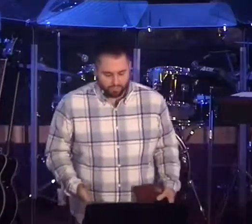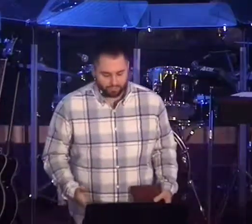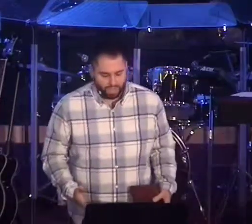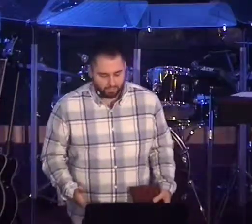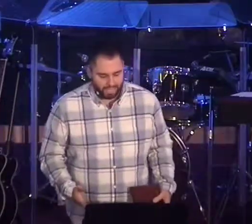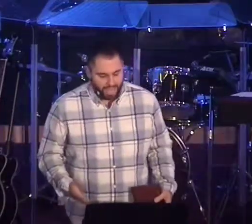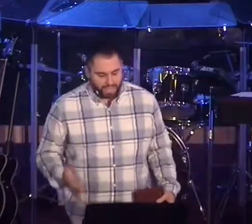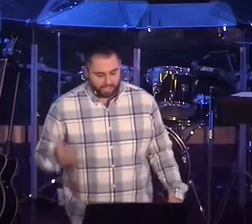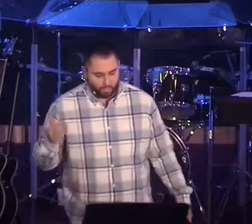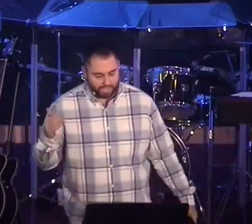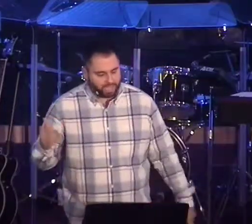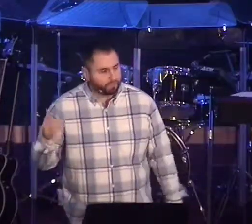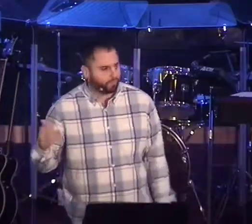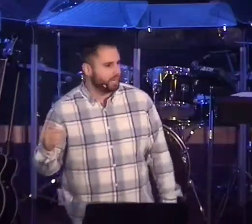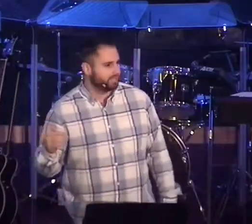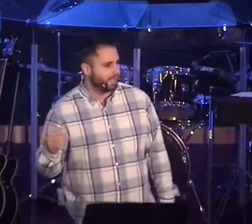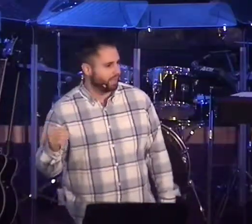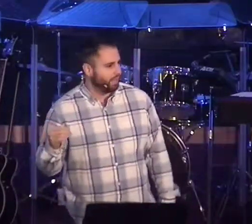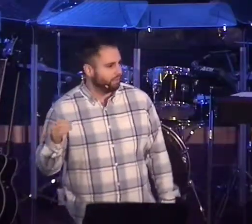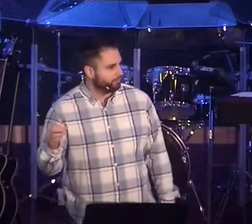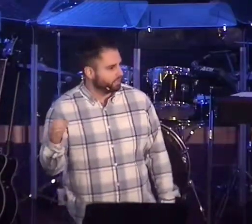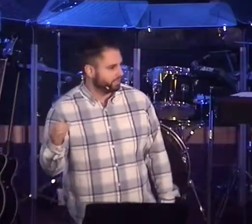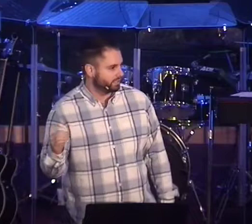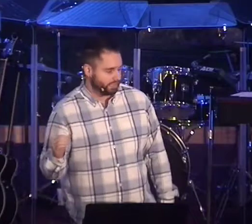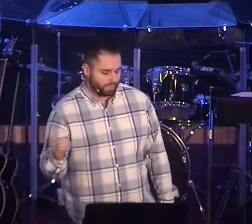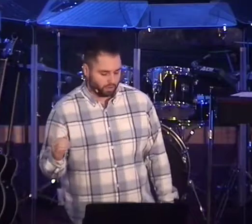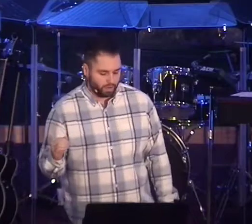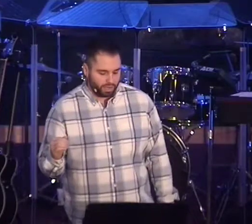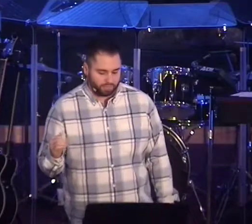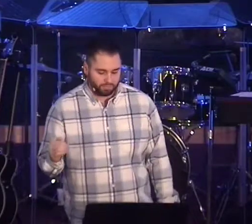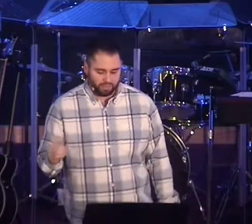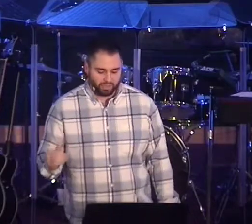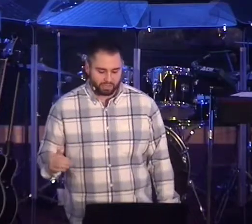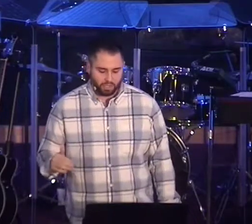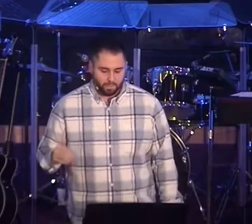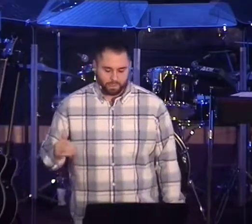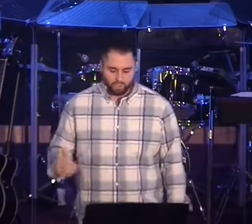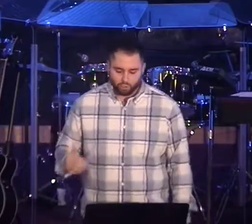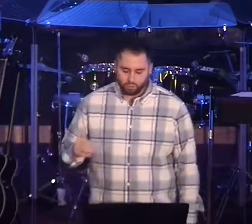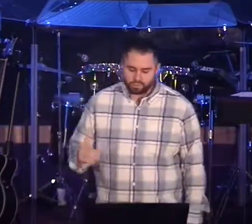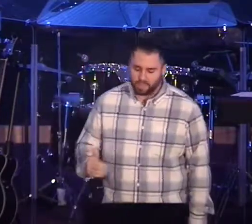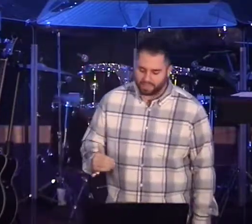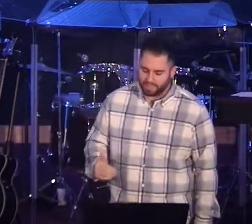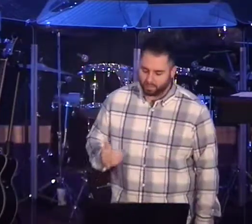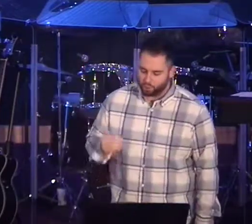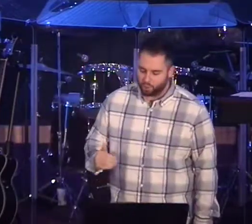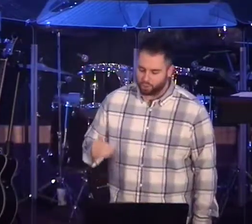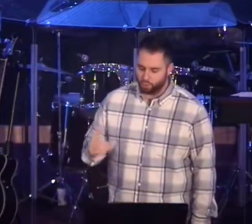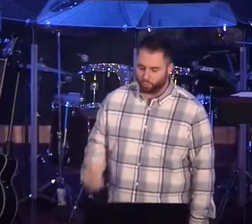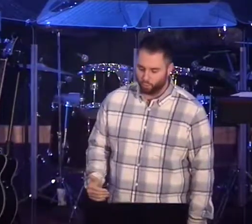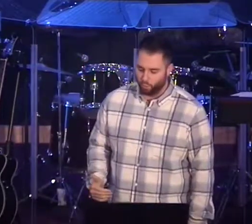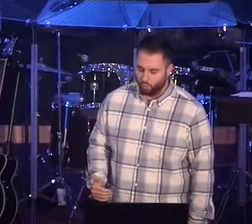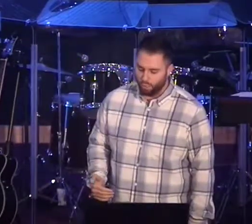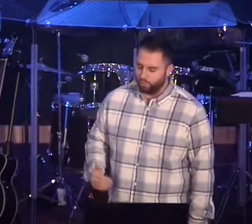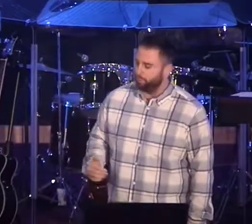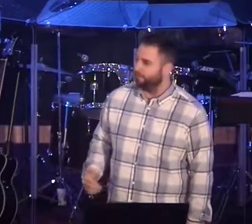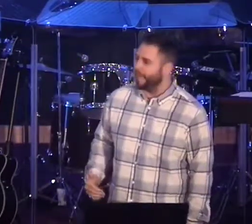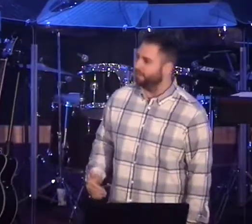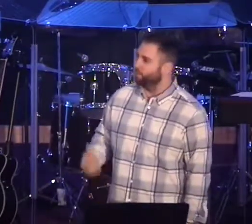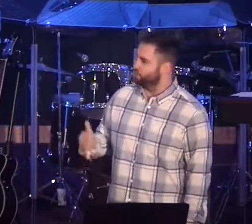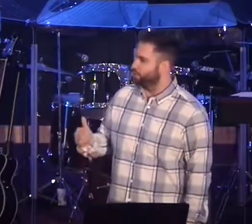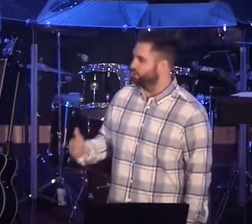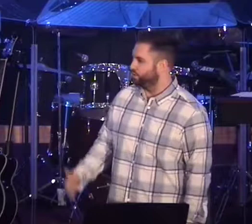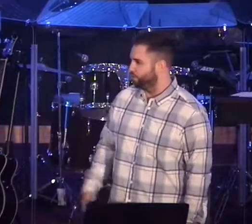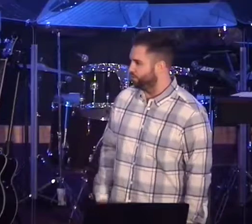of the same family. And so a key phrase that he focuses in here is simply this: the Jews thought that they were chosen to rule, when in